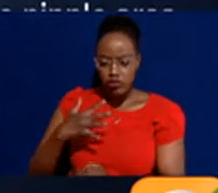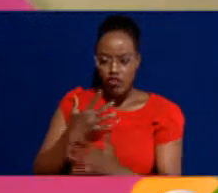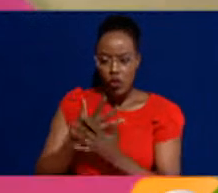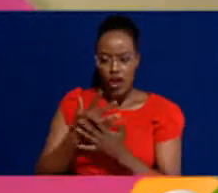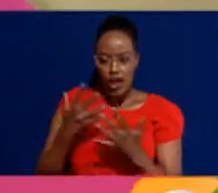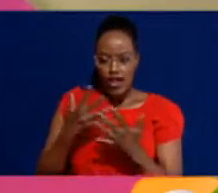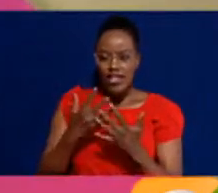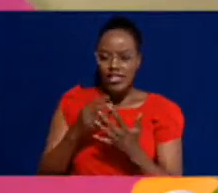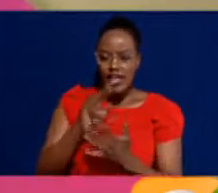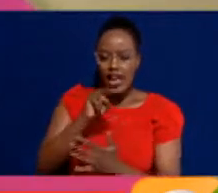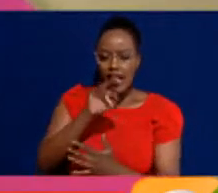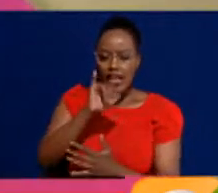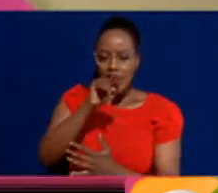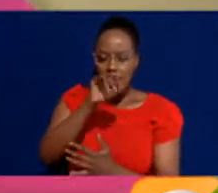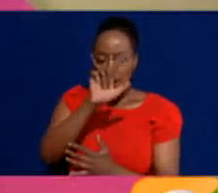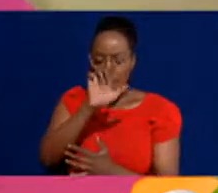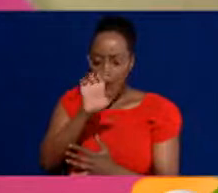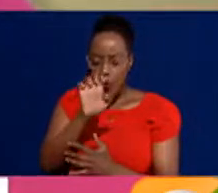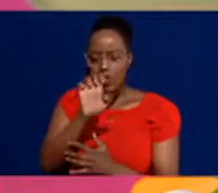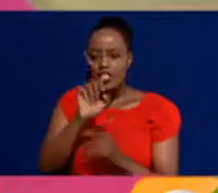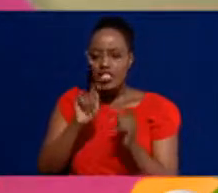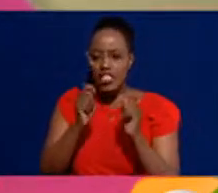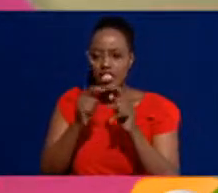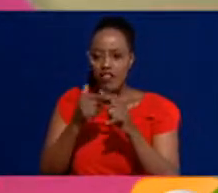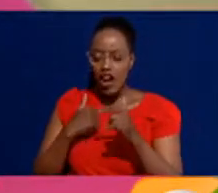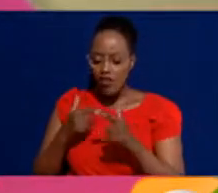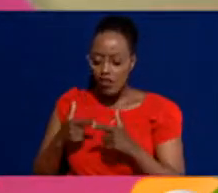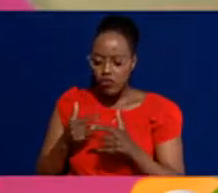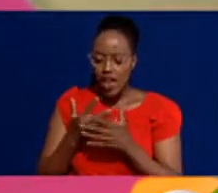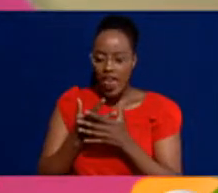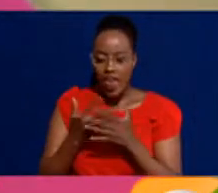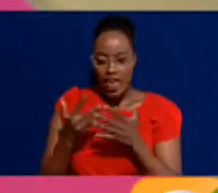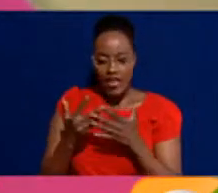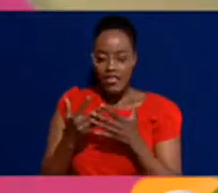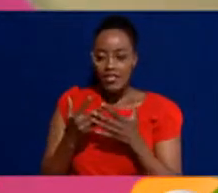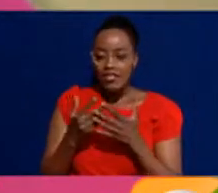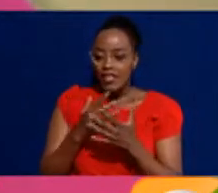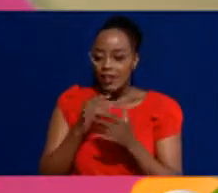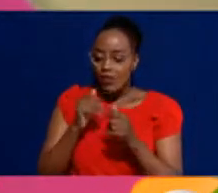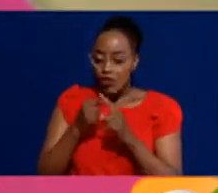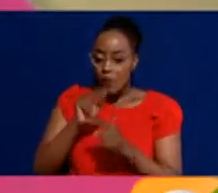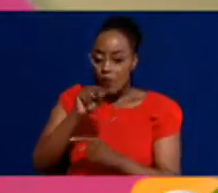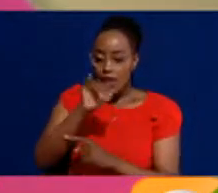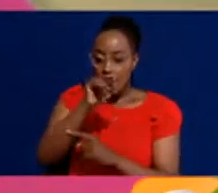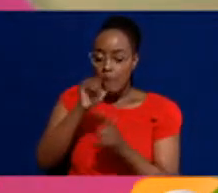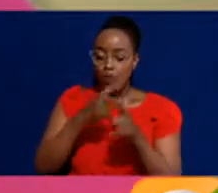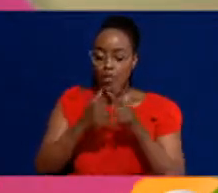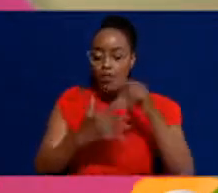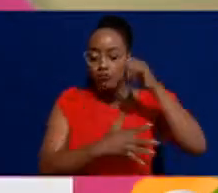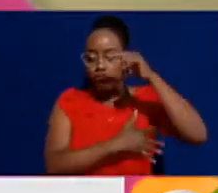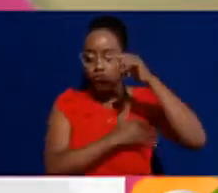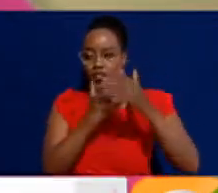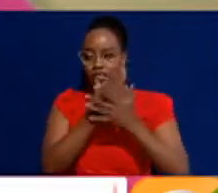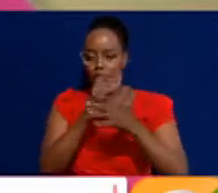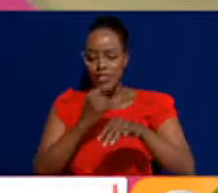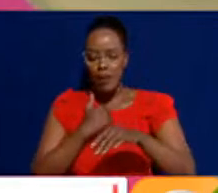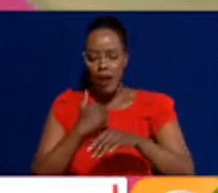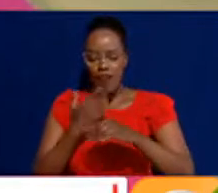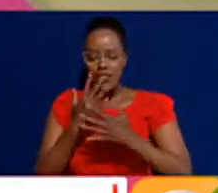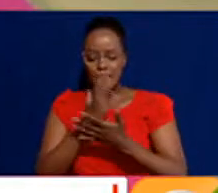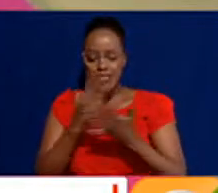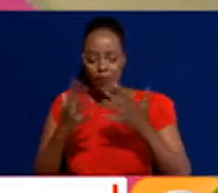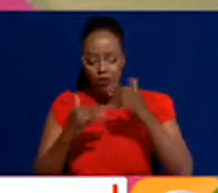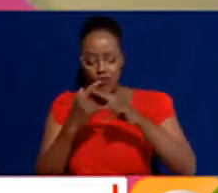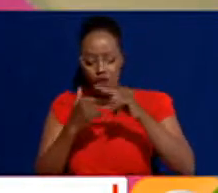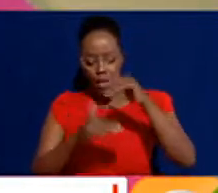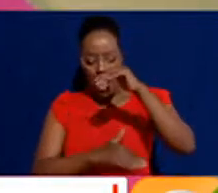any nipple changes. You want to press and see if there's any nipple discharge. And you must also check under the armpit. Sometimes you get some swollen lymph nodes there, and